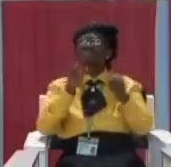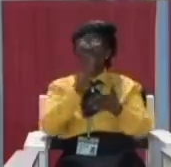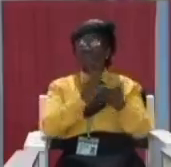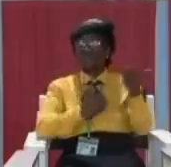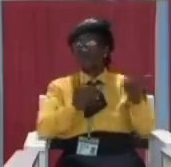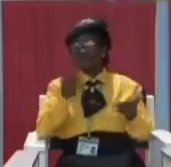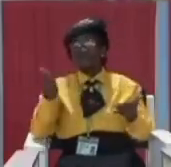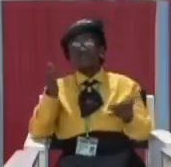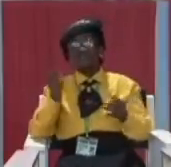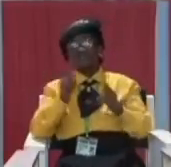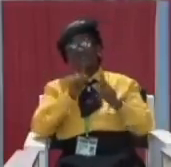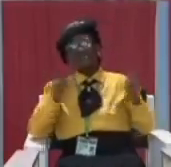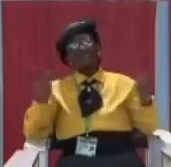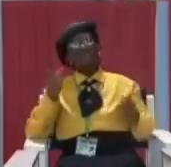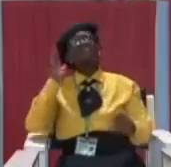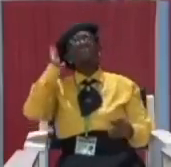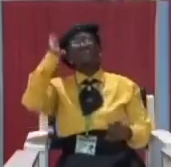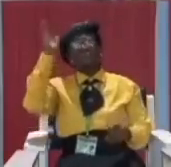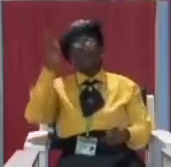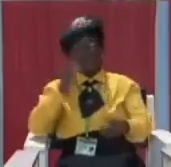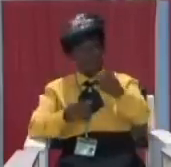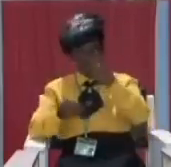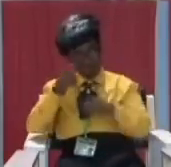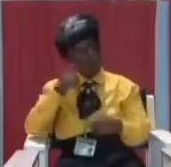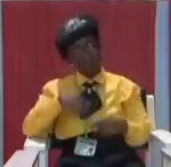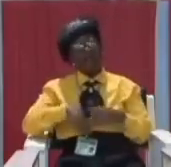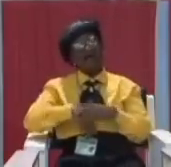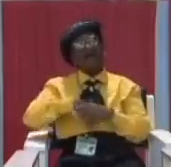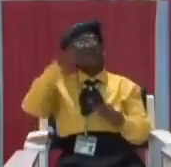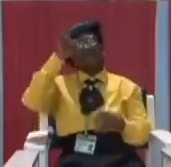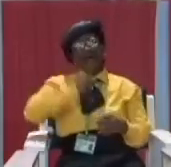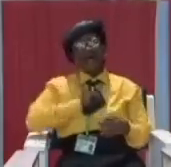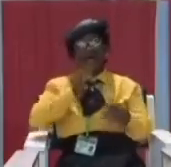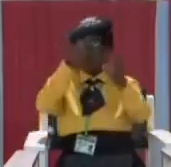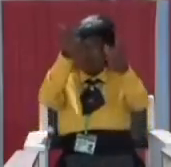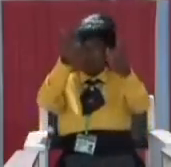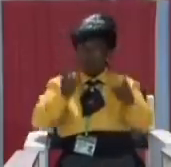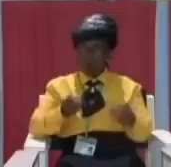I want my siege to be permanently over,